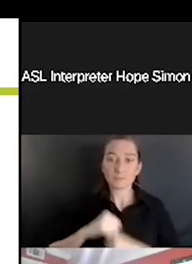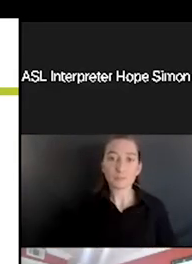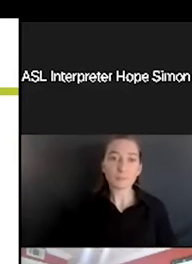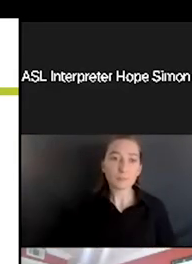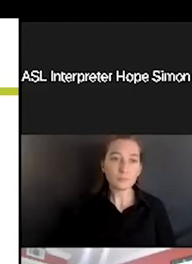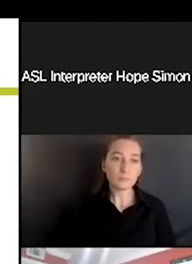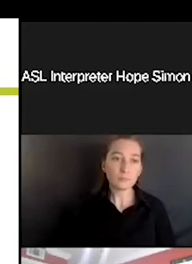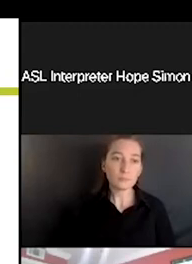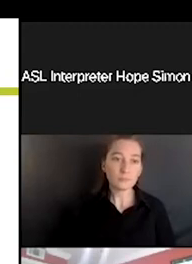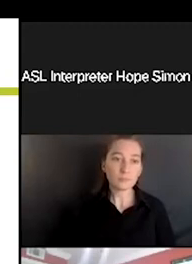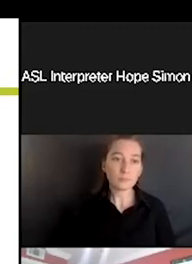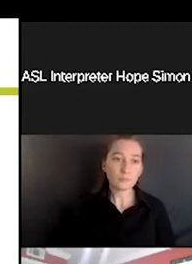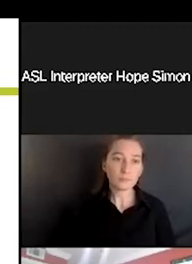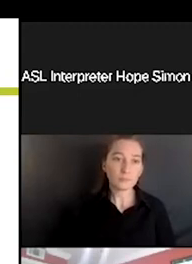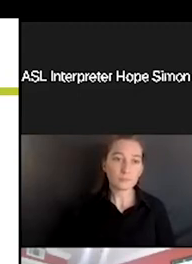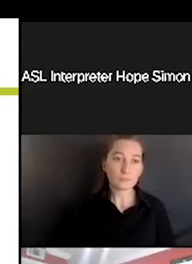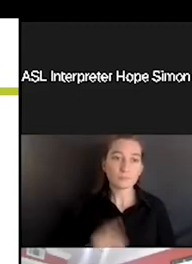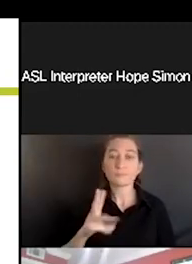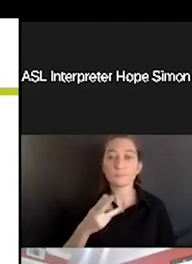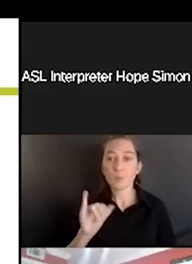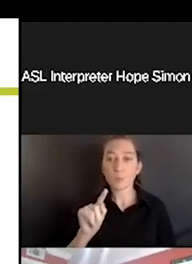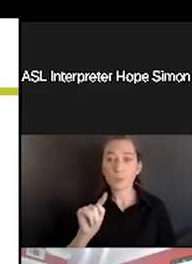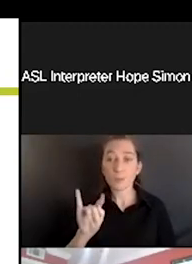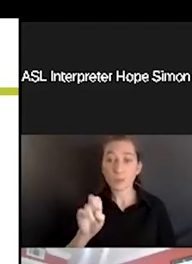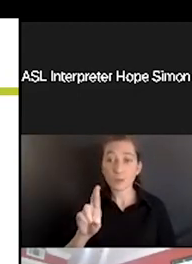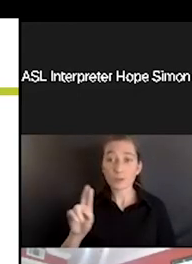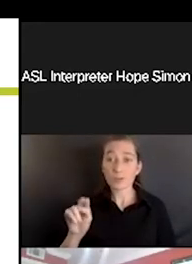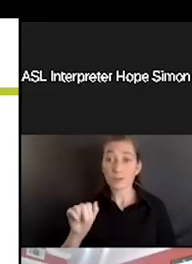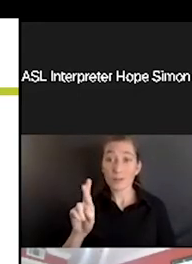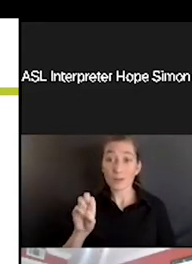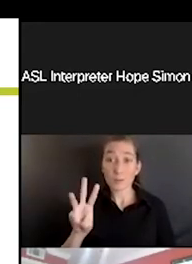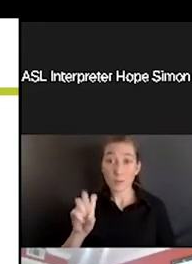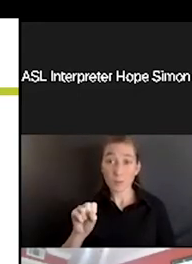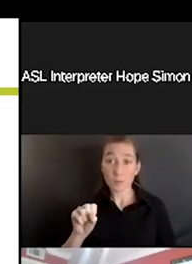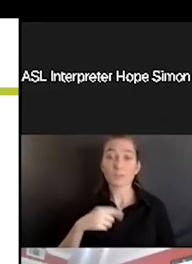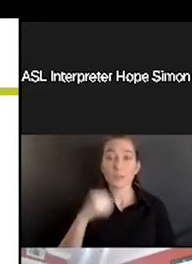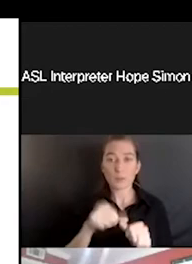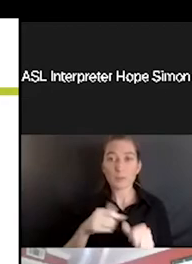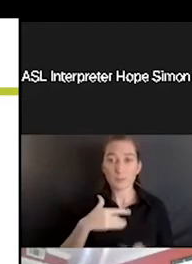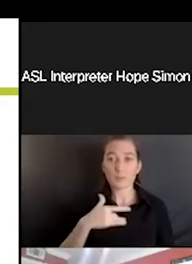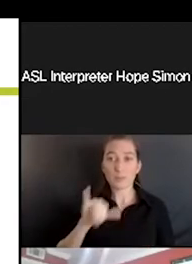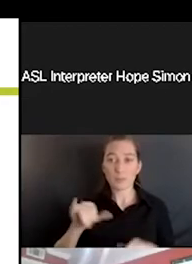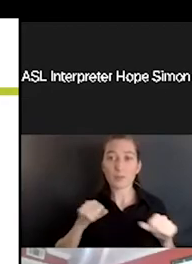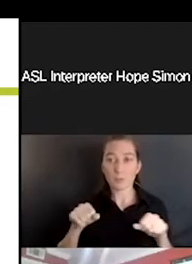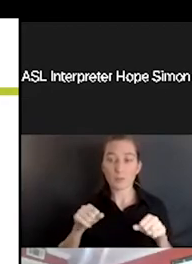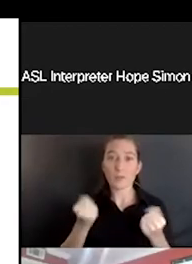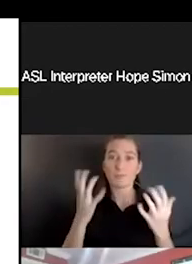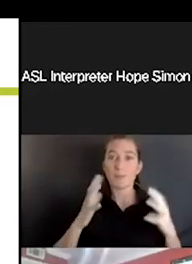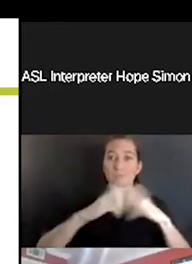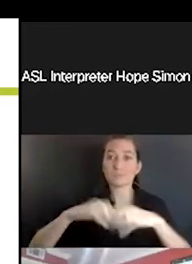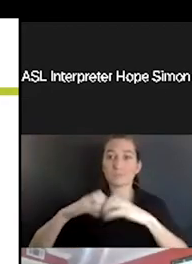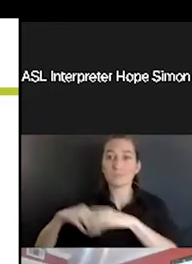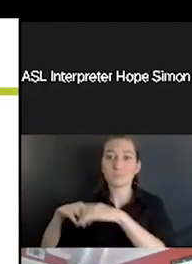you know, in Whittier Narrows. I remember feeling that earthquake. It did have a lot of collapses. This is a